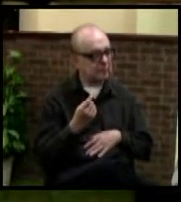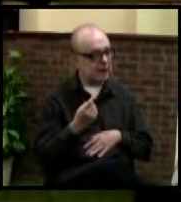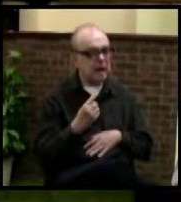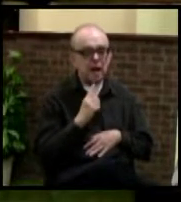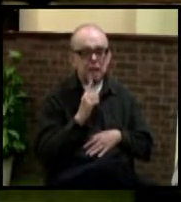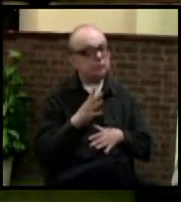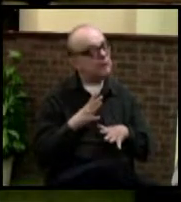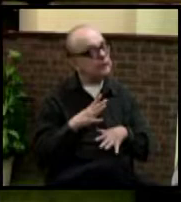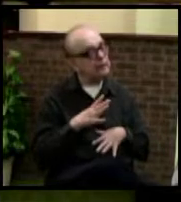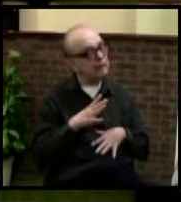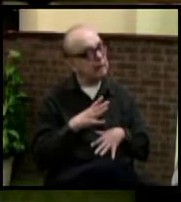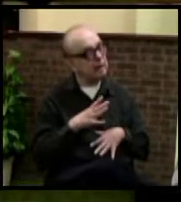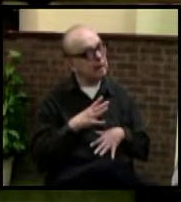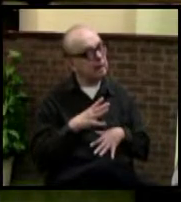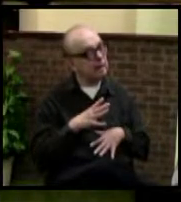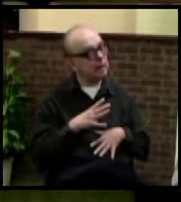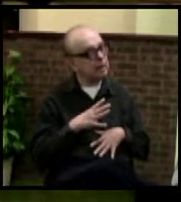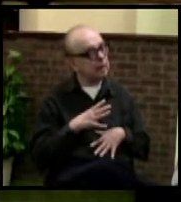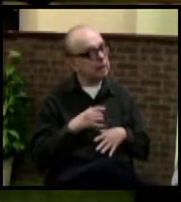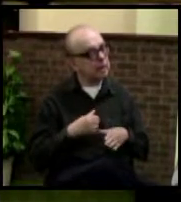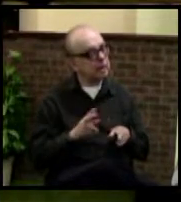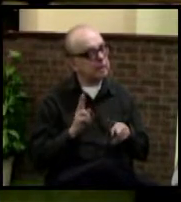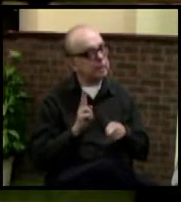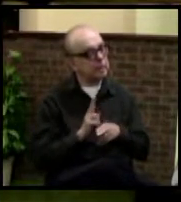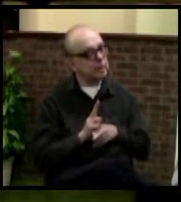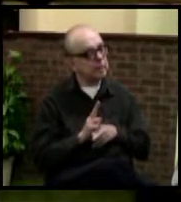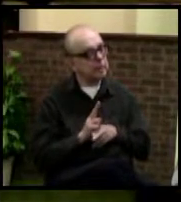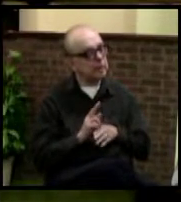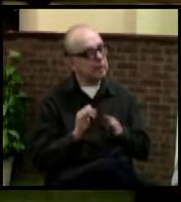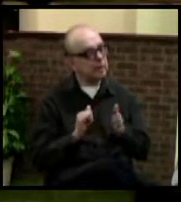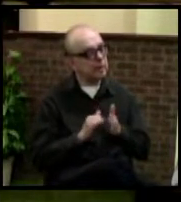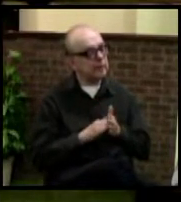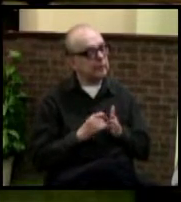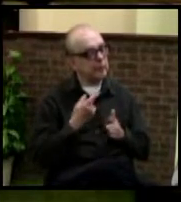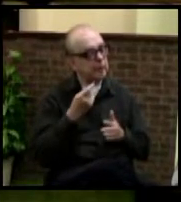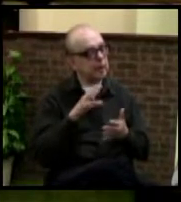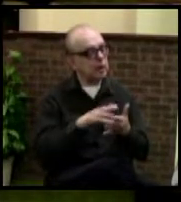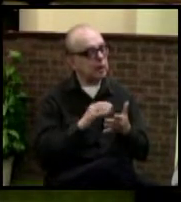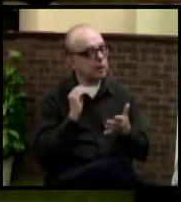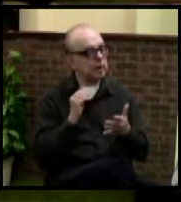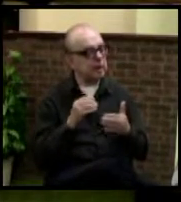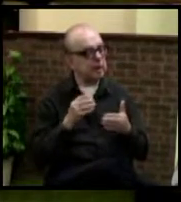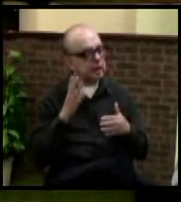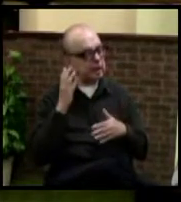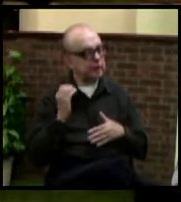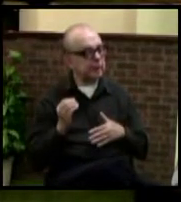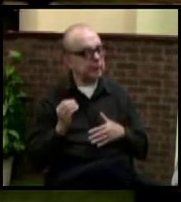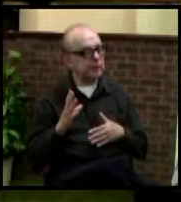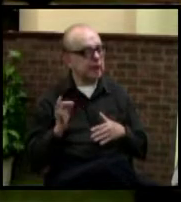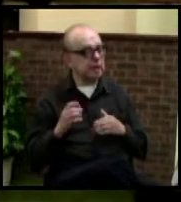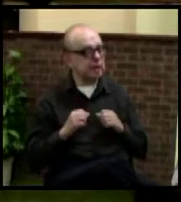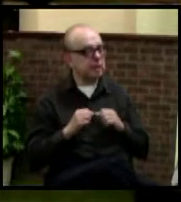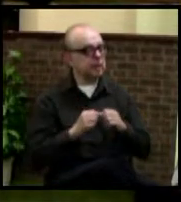it's okay. Let's use this for a learning experience and go on.